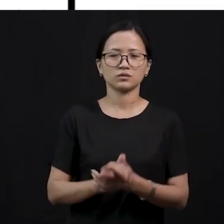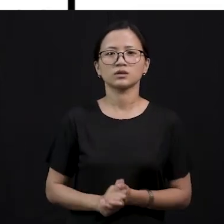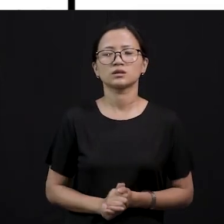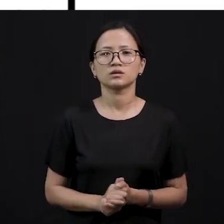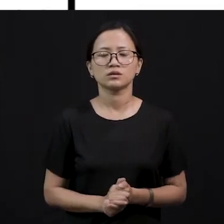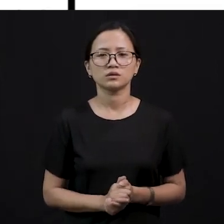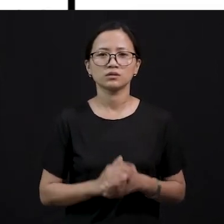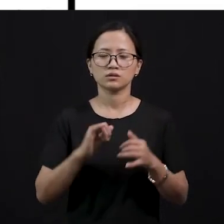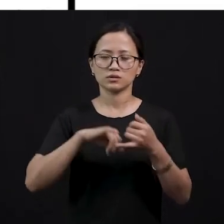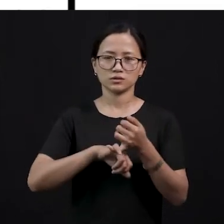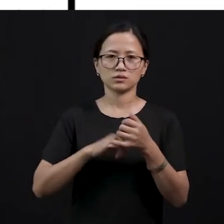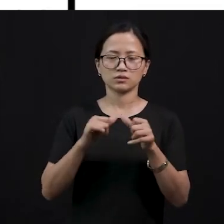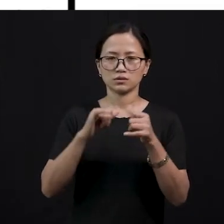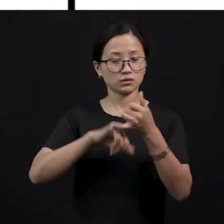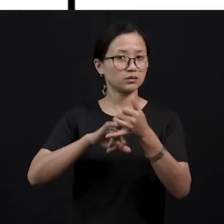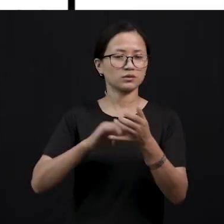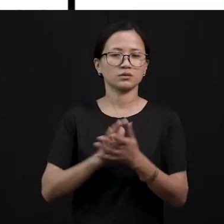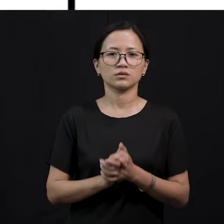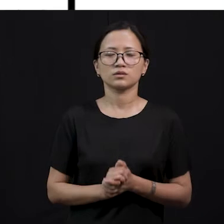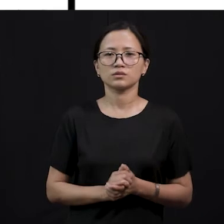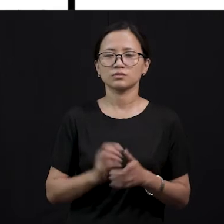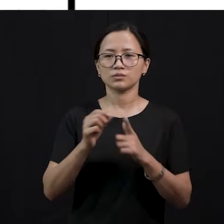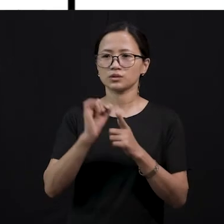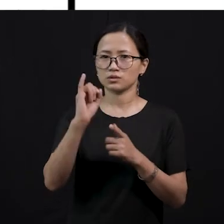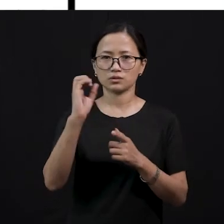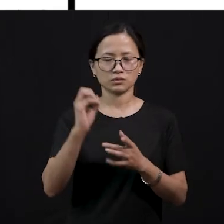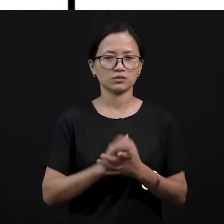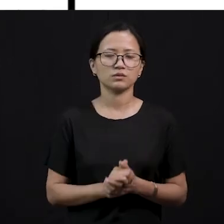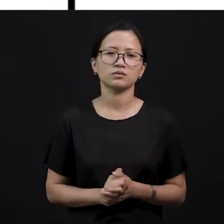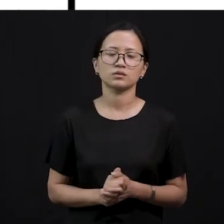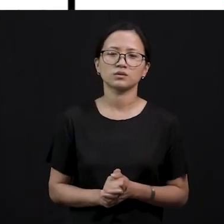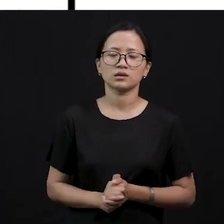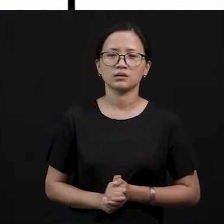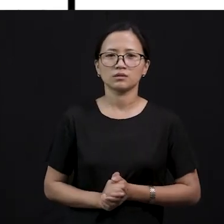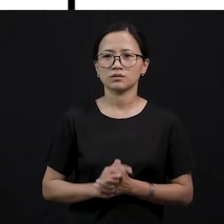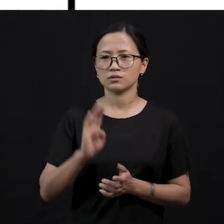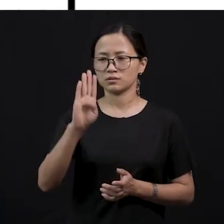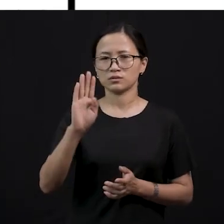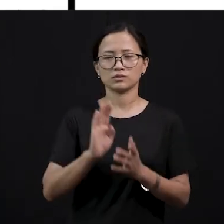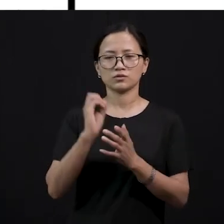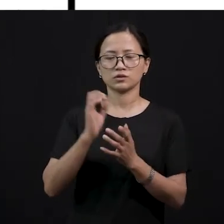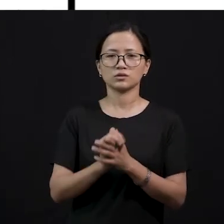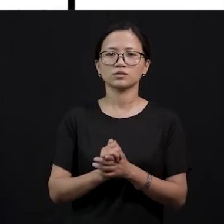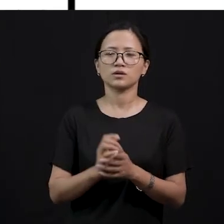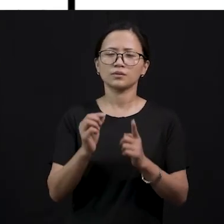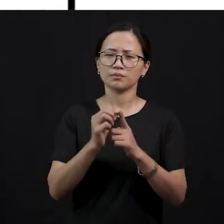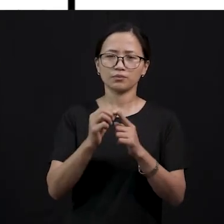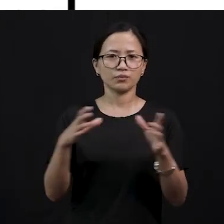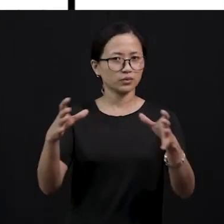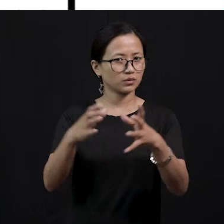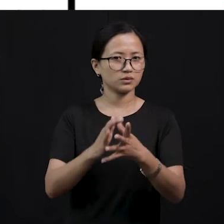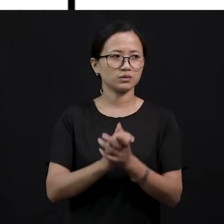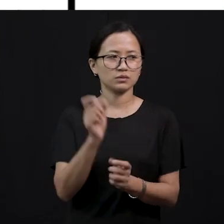given to the assistant PIO. PIO is Public Information Officer. 40 days when the third party is involved. So if there are